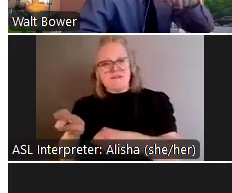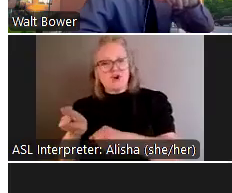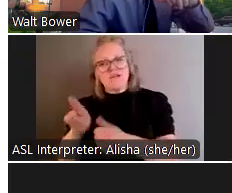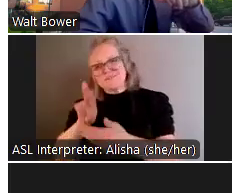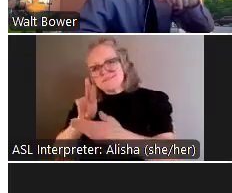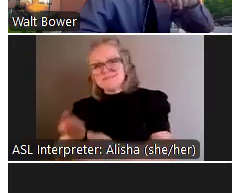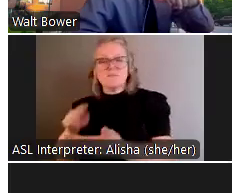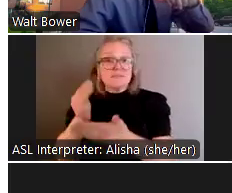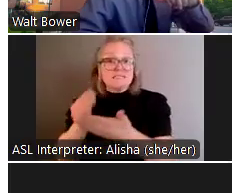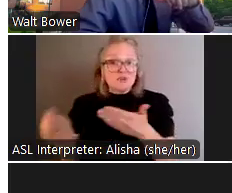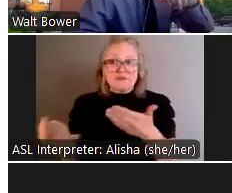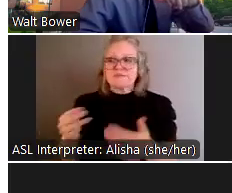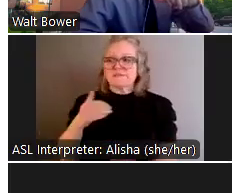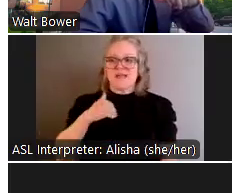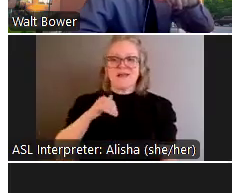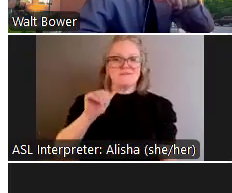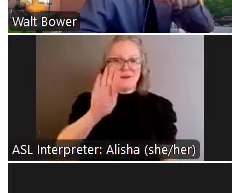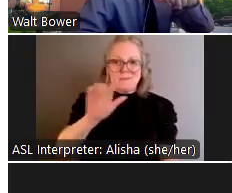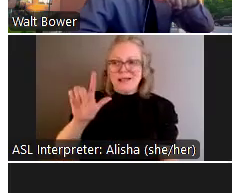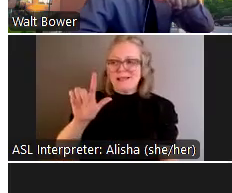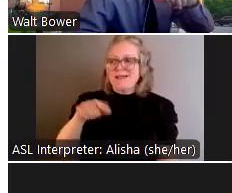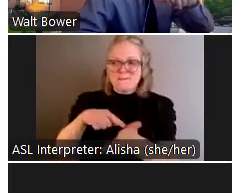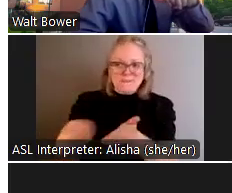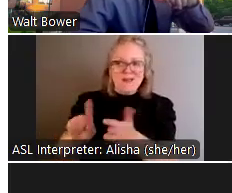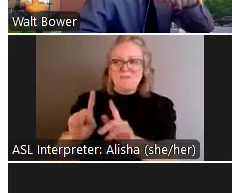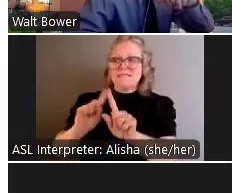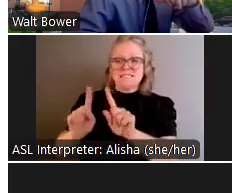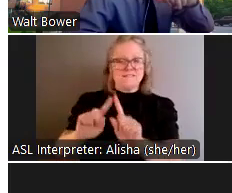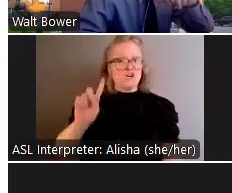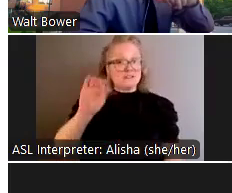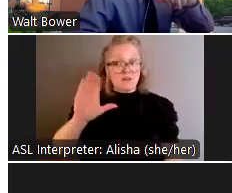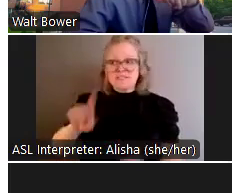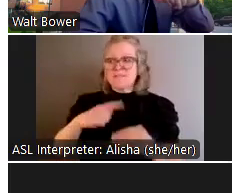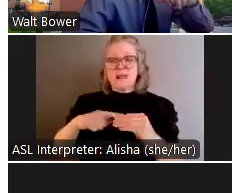billing and payment, different documents about PDS is